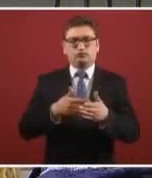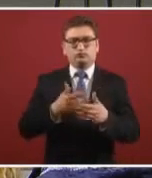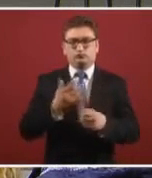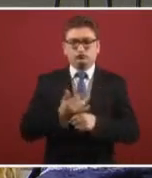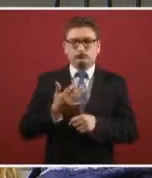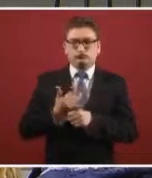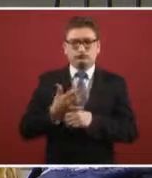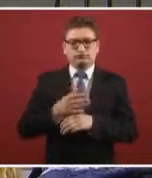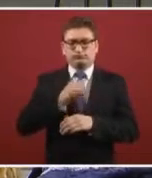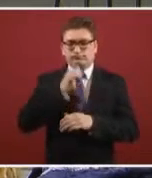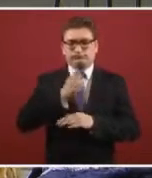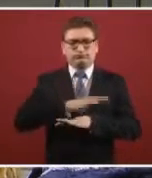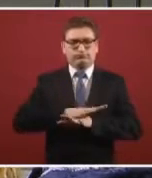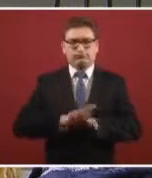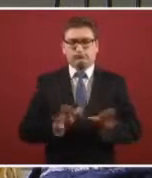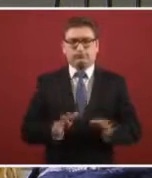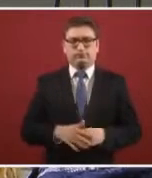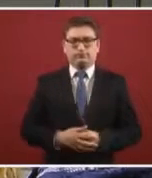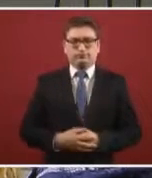limitation. No